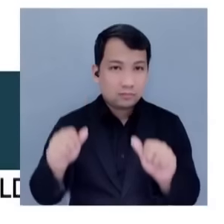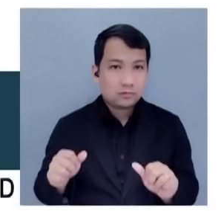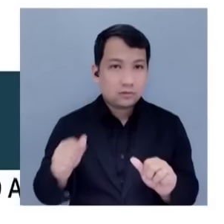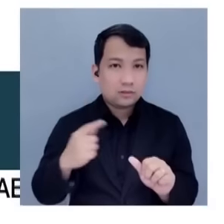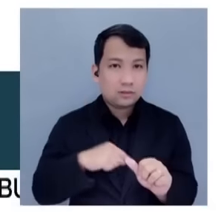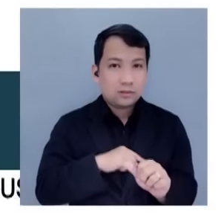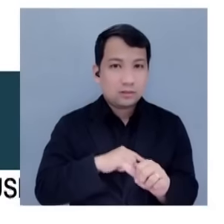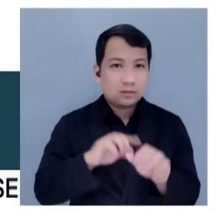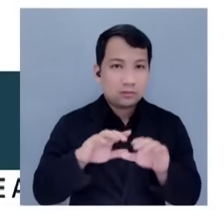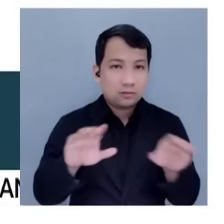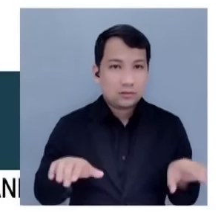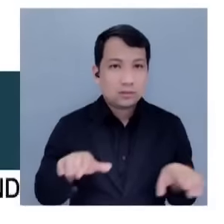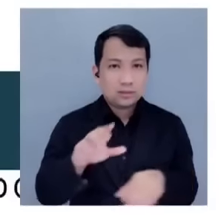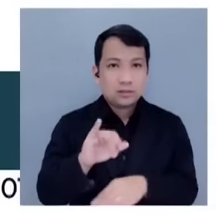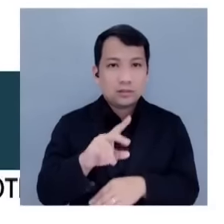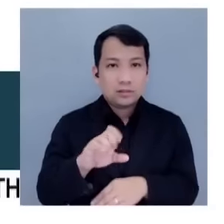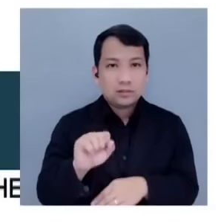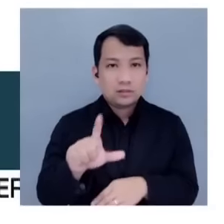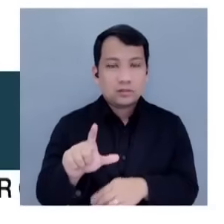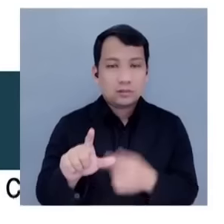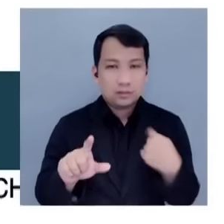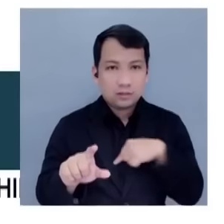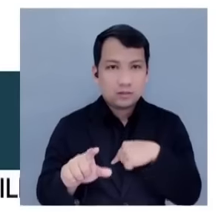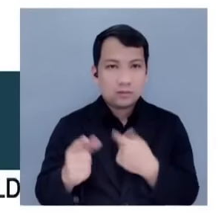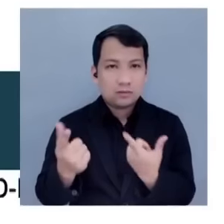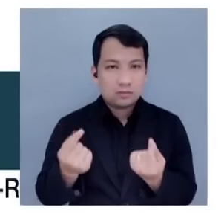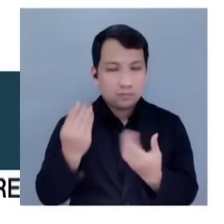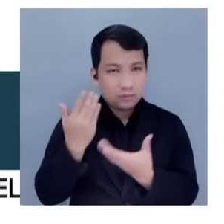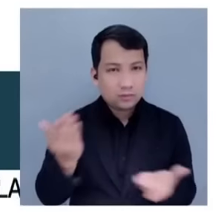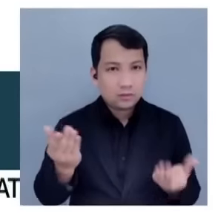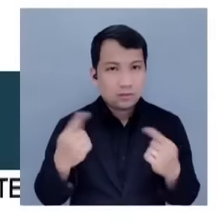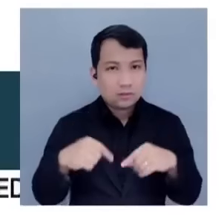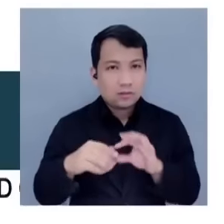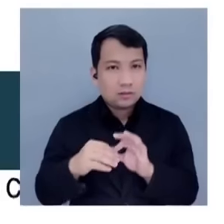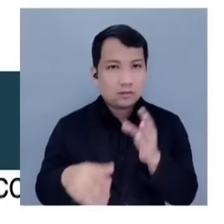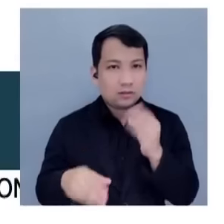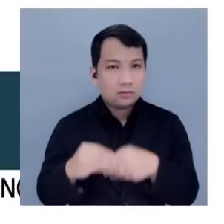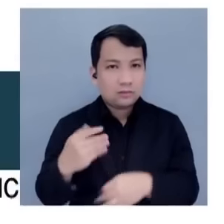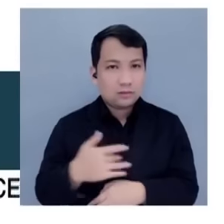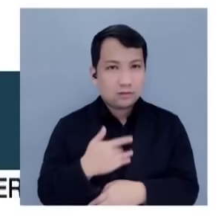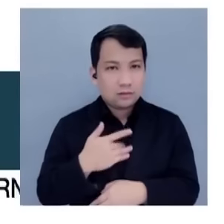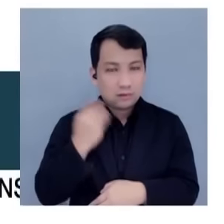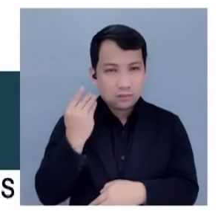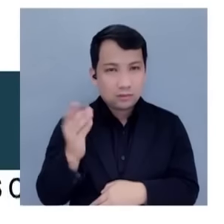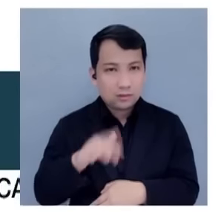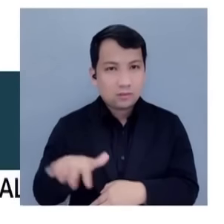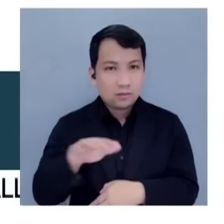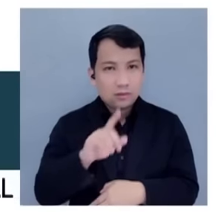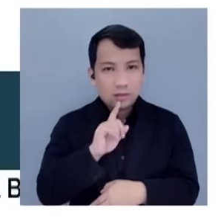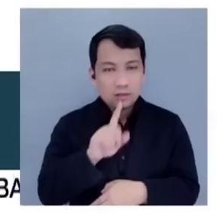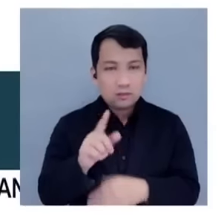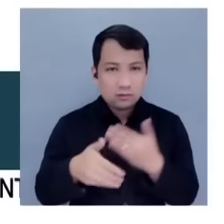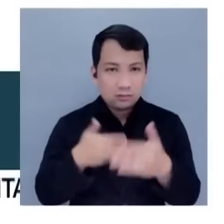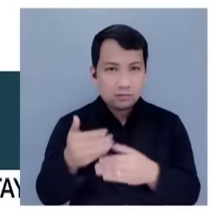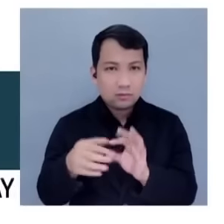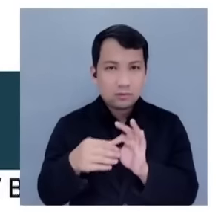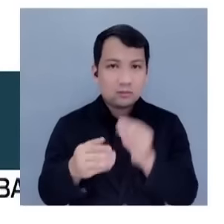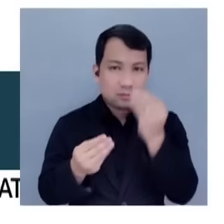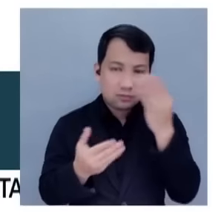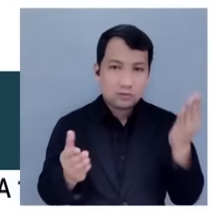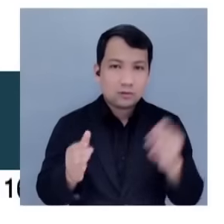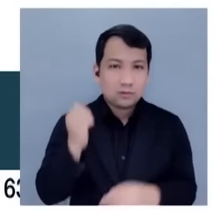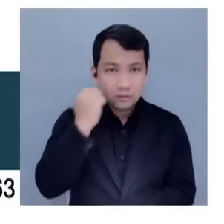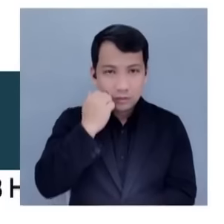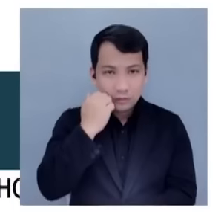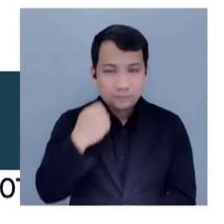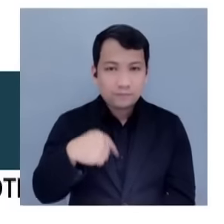channel, and what happened after that, and the feeling, and what your family had to go through? Go ahead. You know, well, I